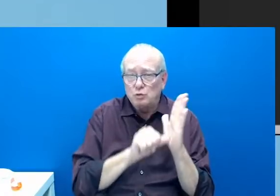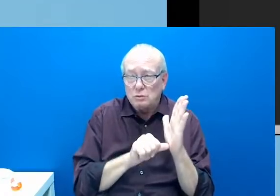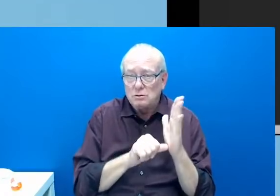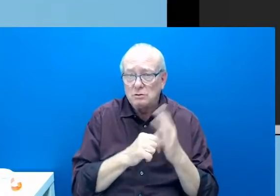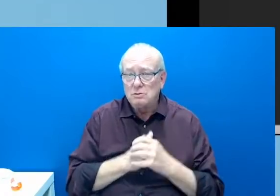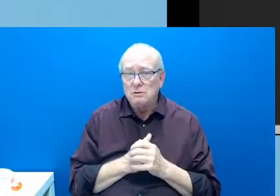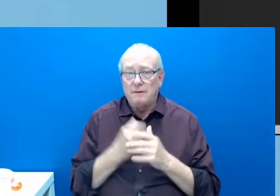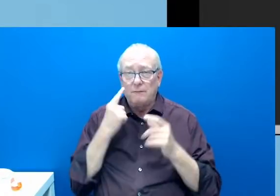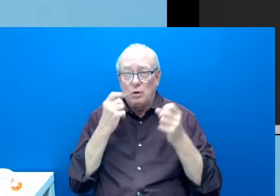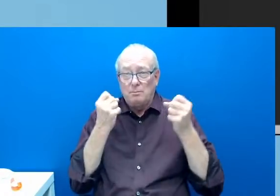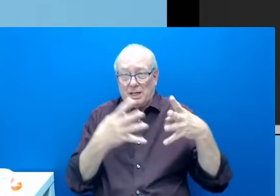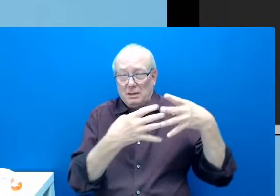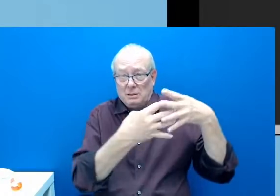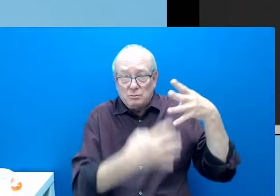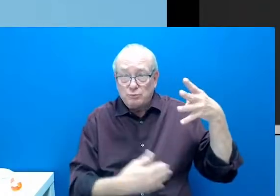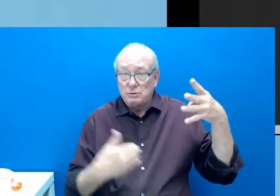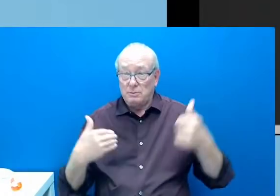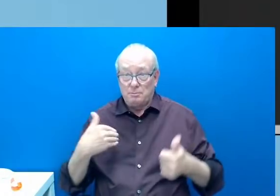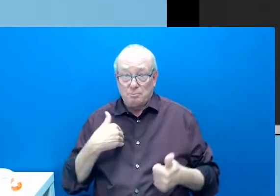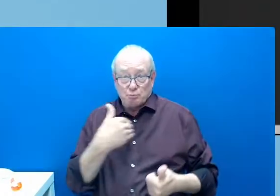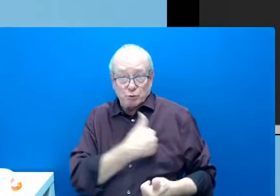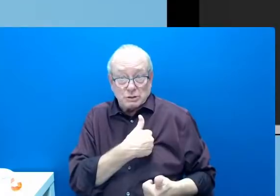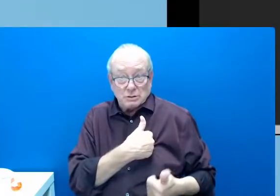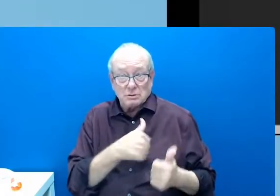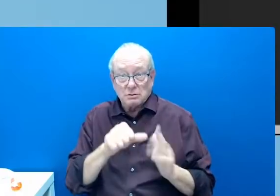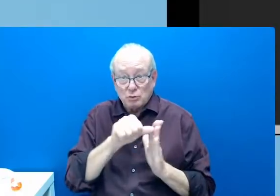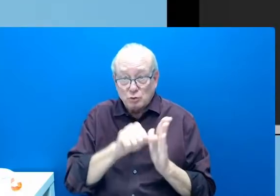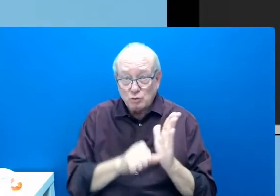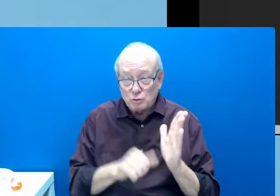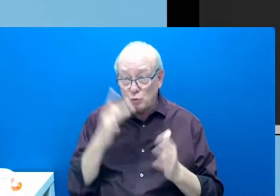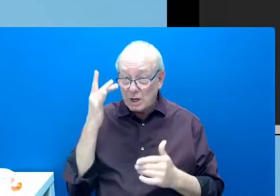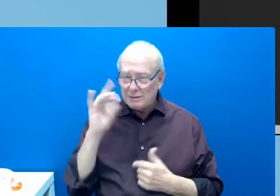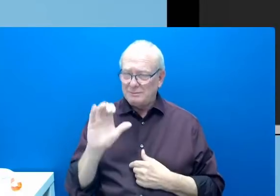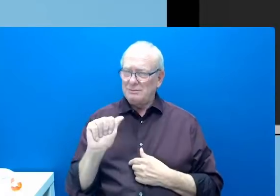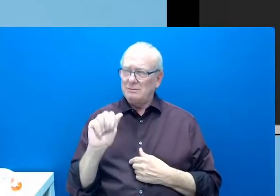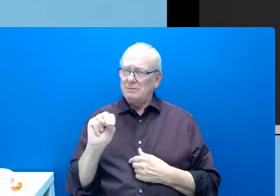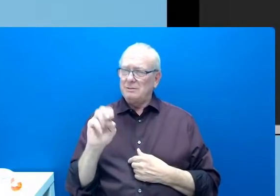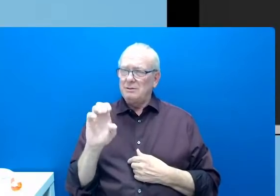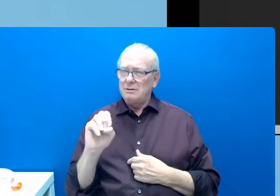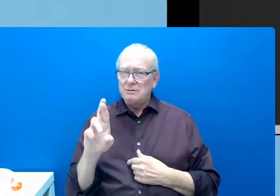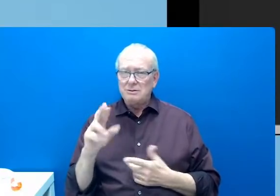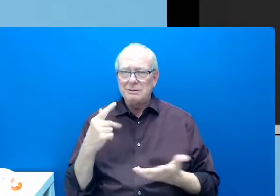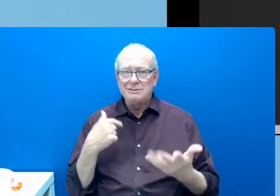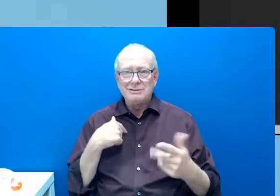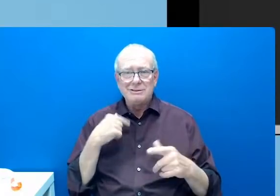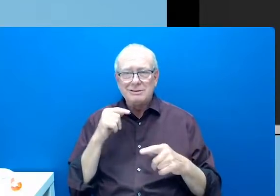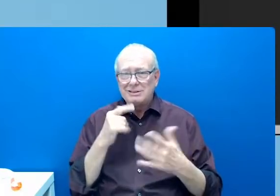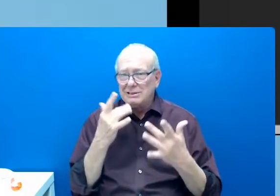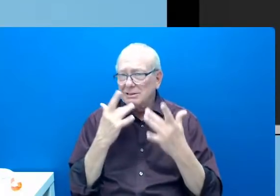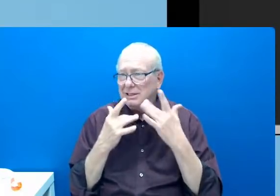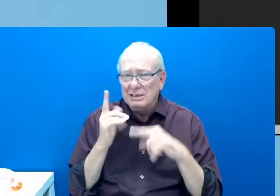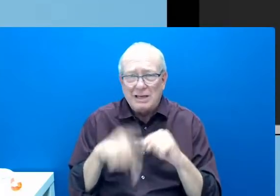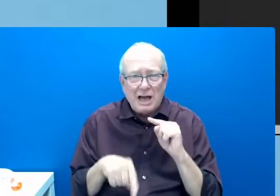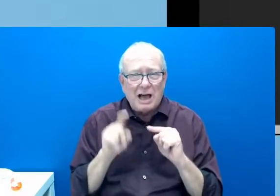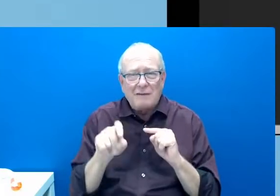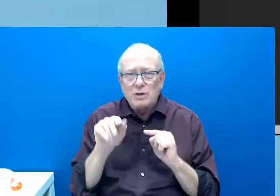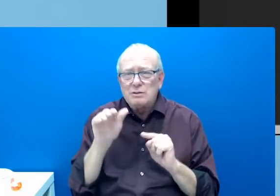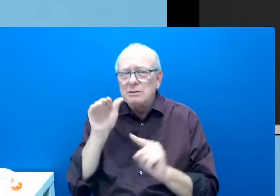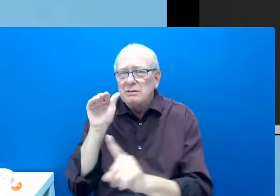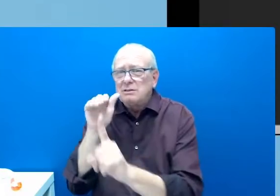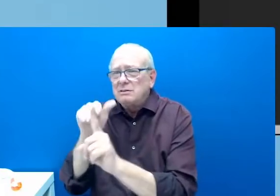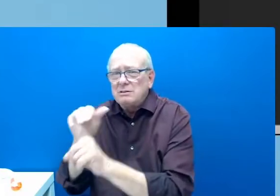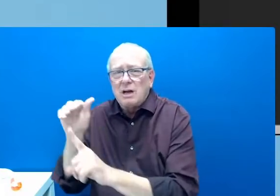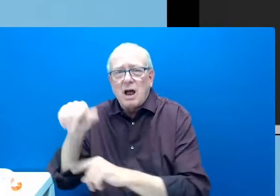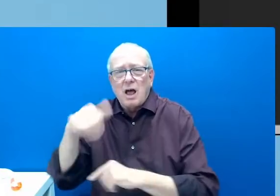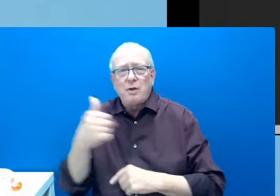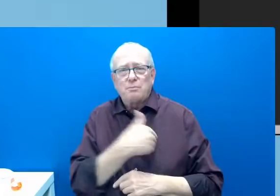have a large number of breast cancer patients that I'm not able to get into the operating room in time, then I'm going to be asking my other breast cancer colleagues in the city to help me